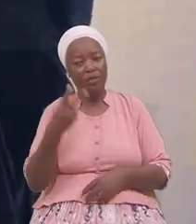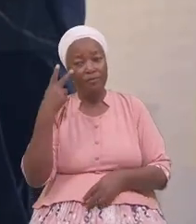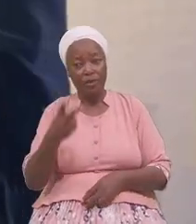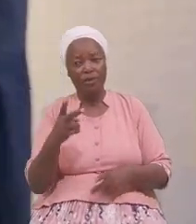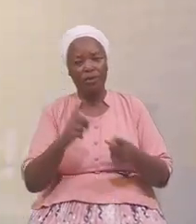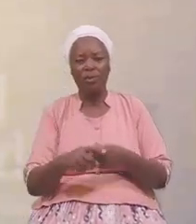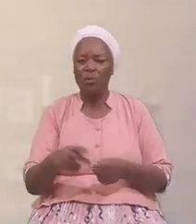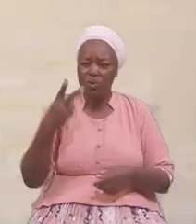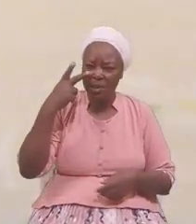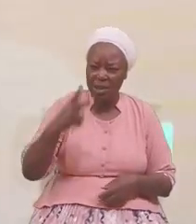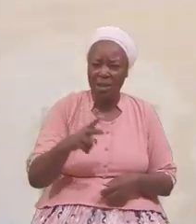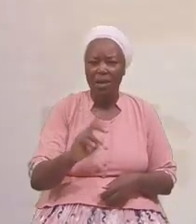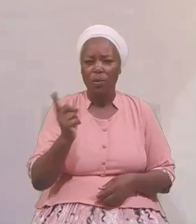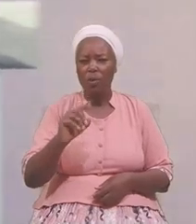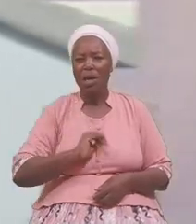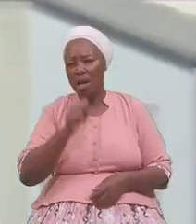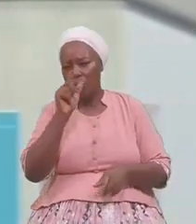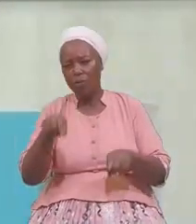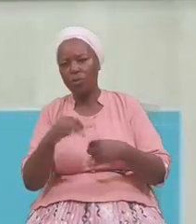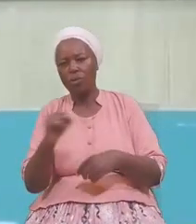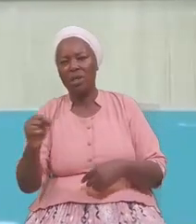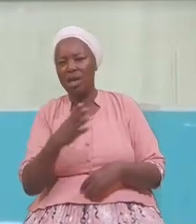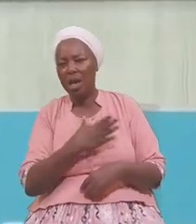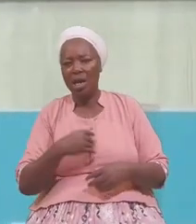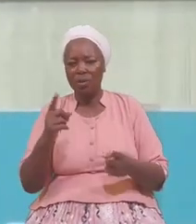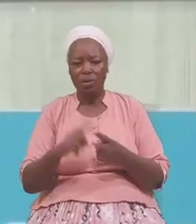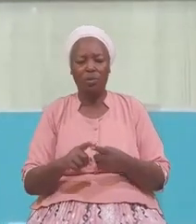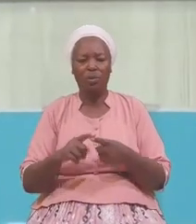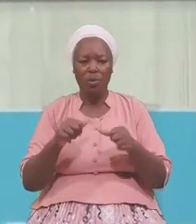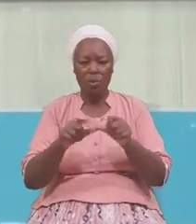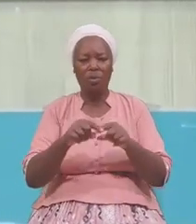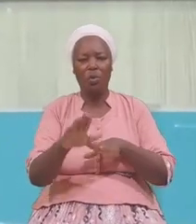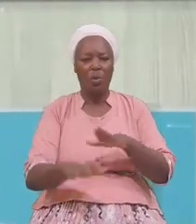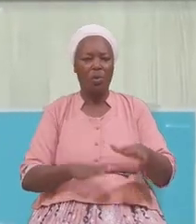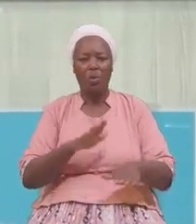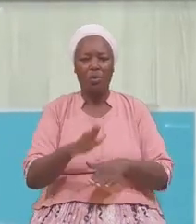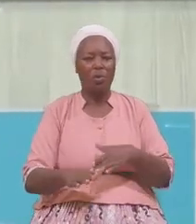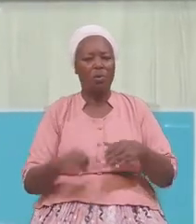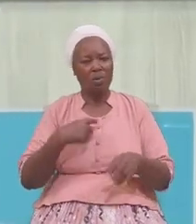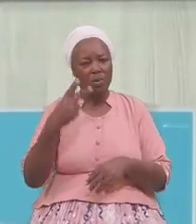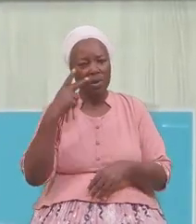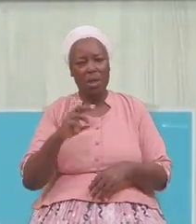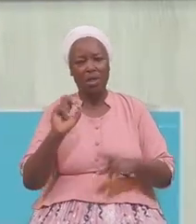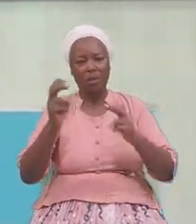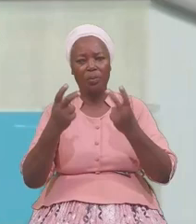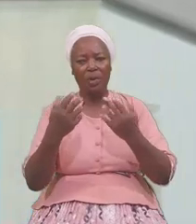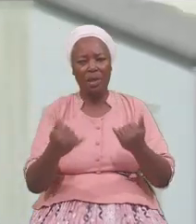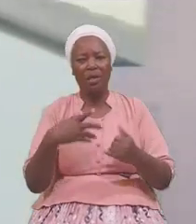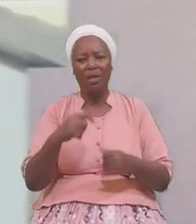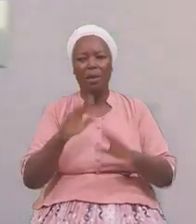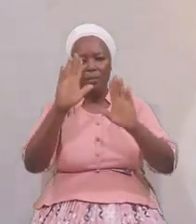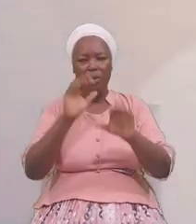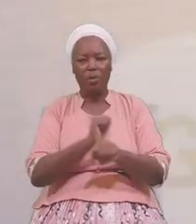see where I'm going and to move on. We're looking at the miracle of